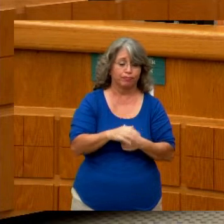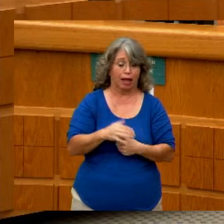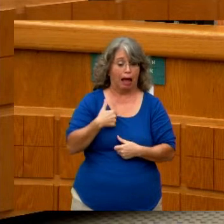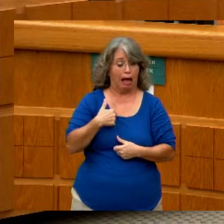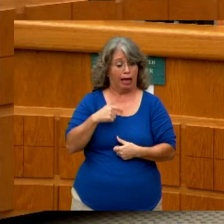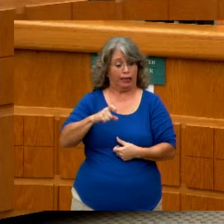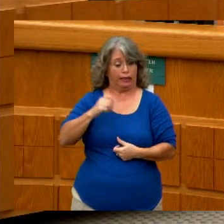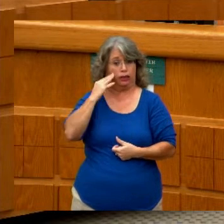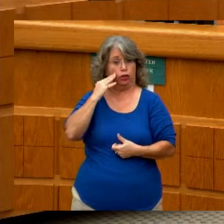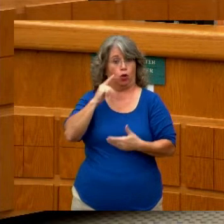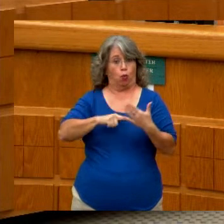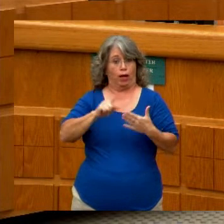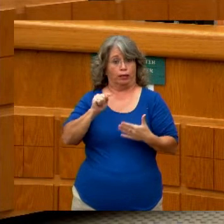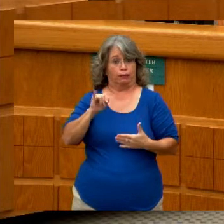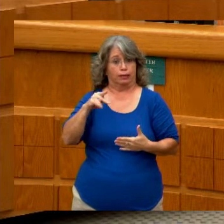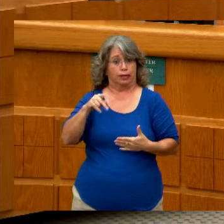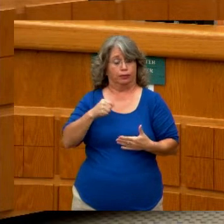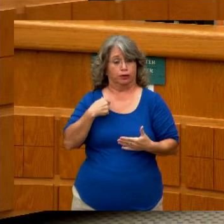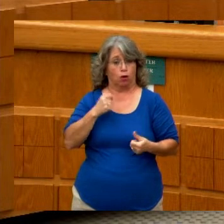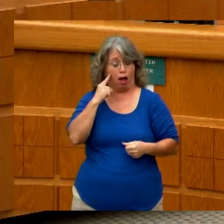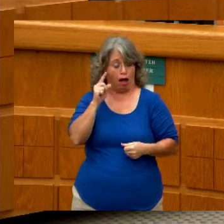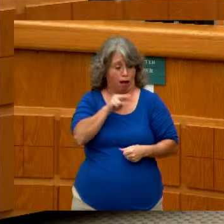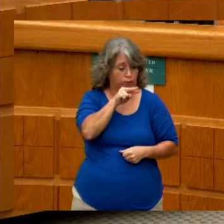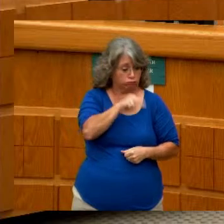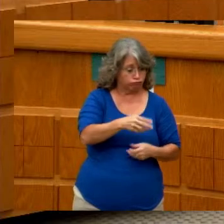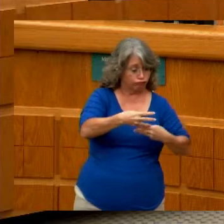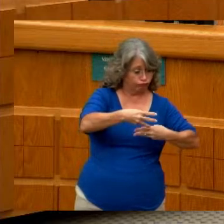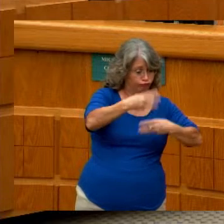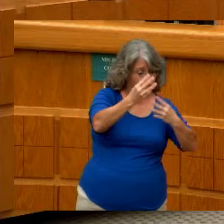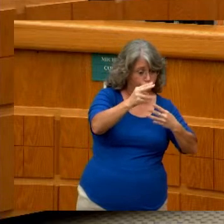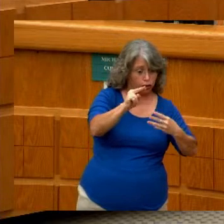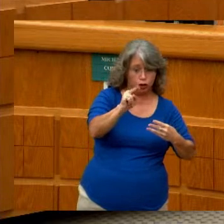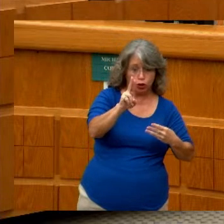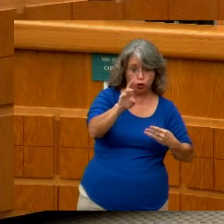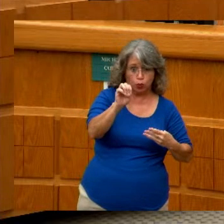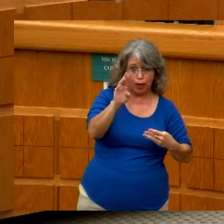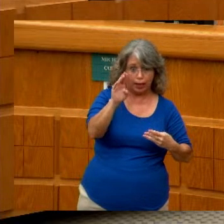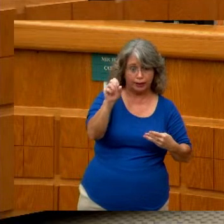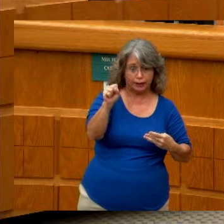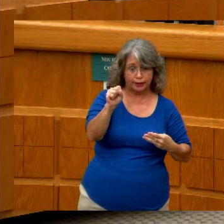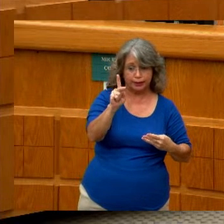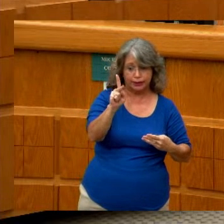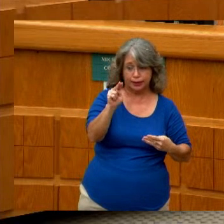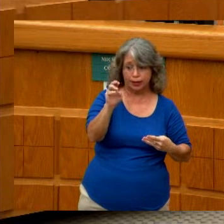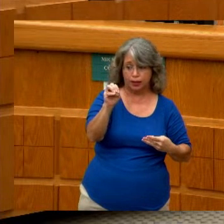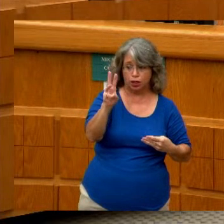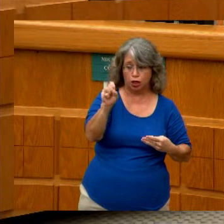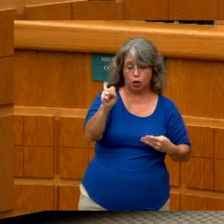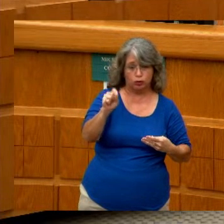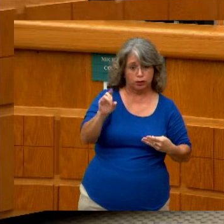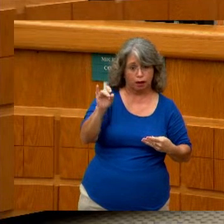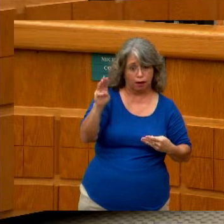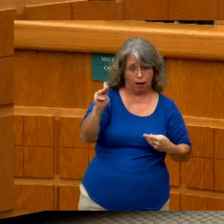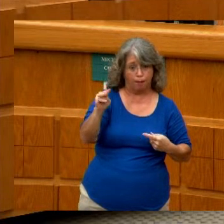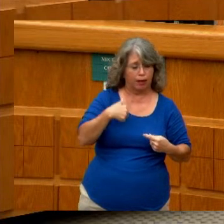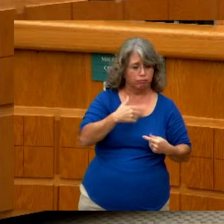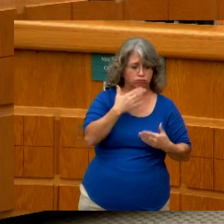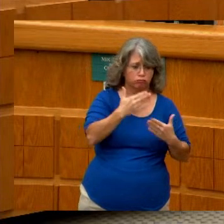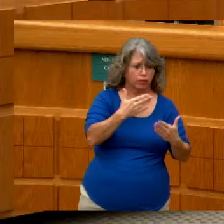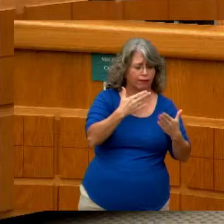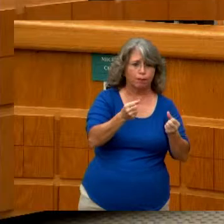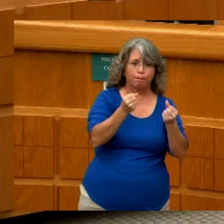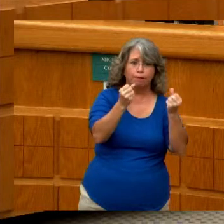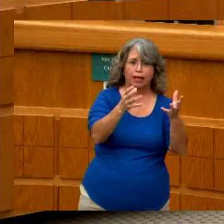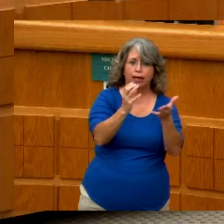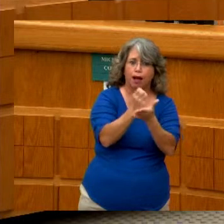help. And again, I needed to know what the tips were. So I got on noisesnose.com, and I'm very thankful